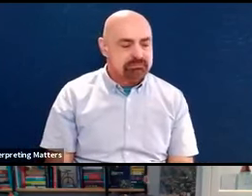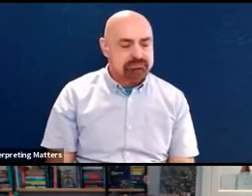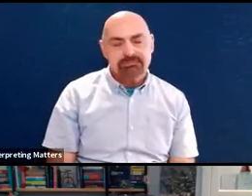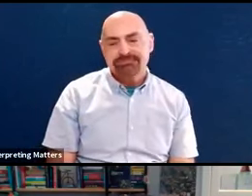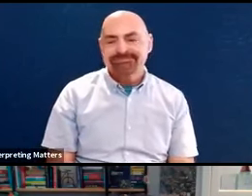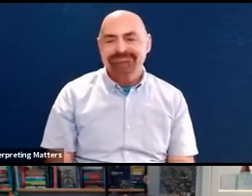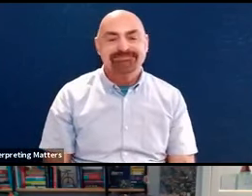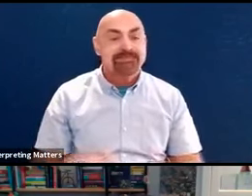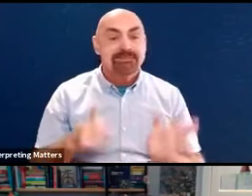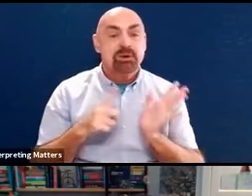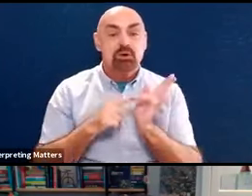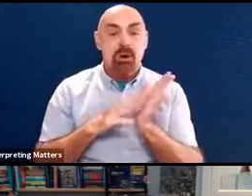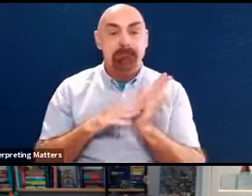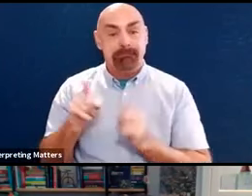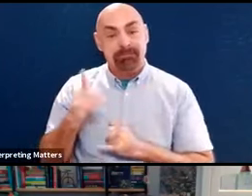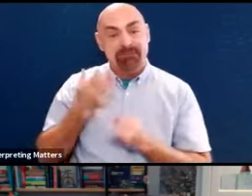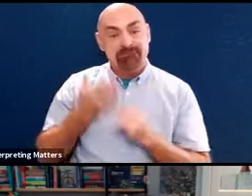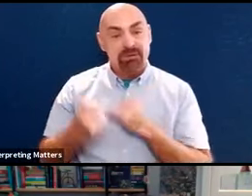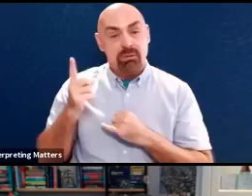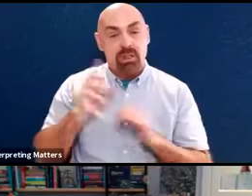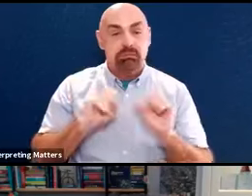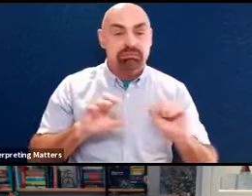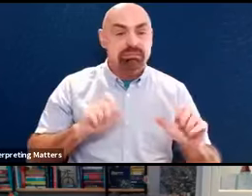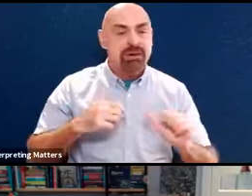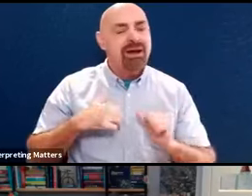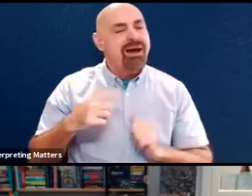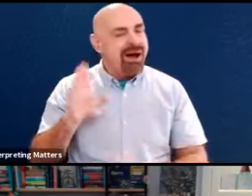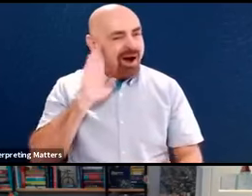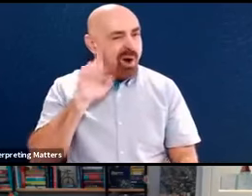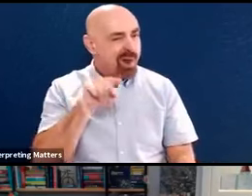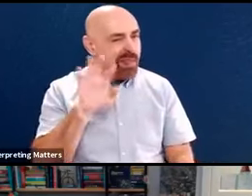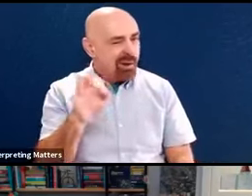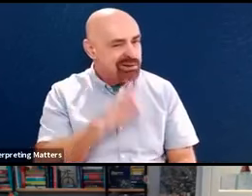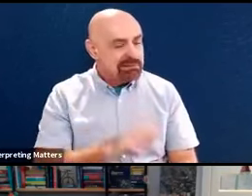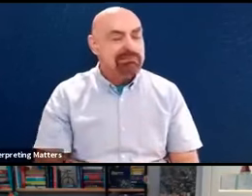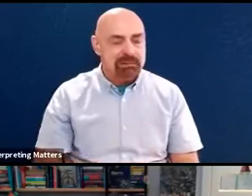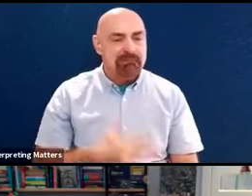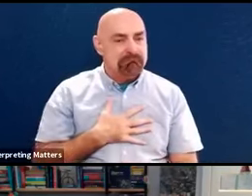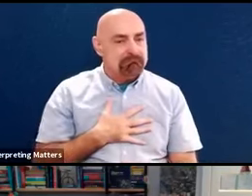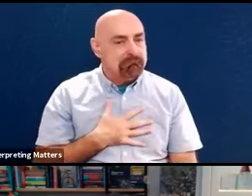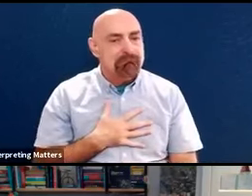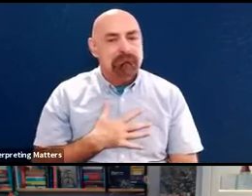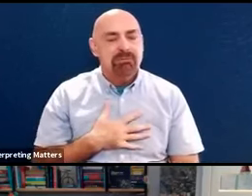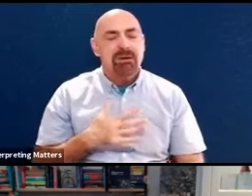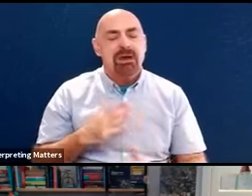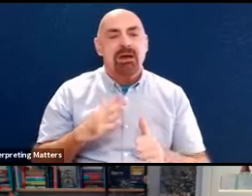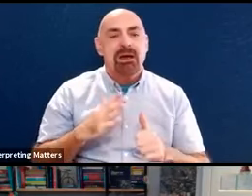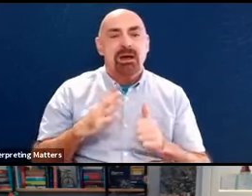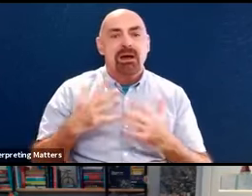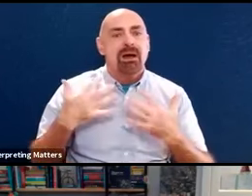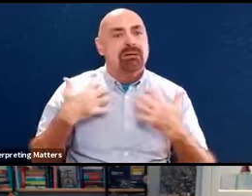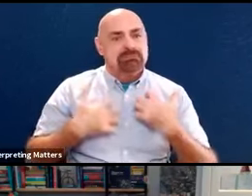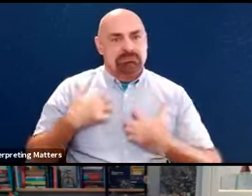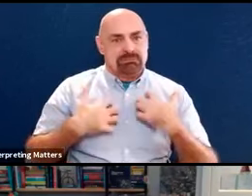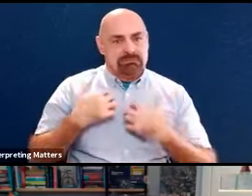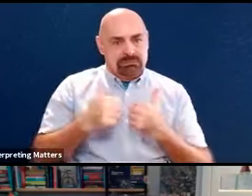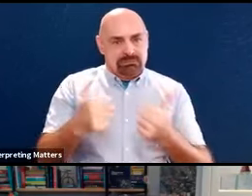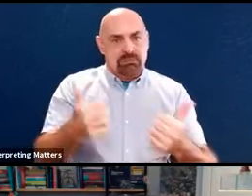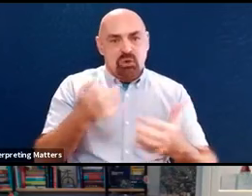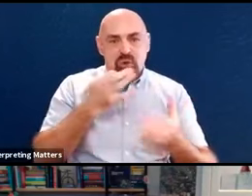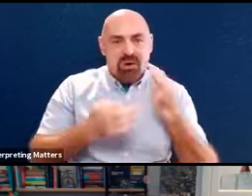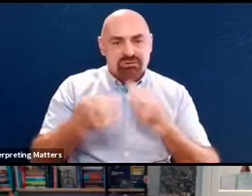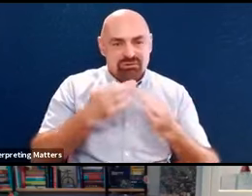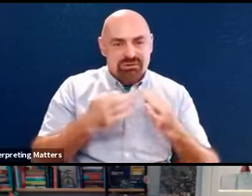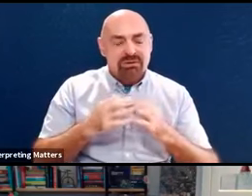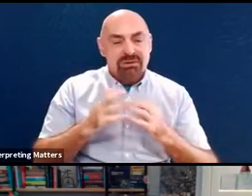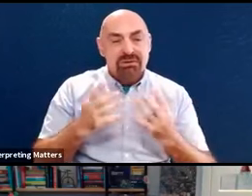Thank you. Tom, any final comments? Yeah, I mean, when I hear that question, one of the things, it's very stimulating, obviously, and there's a lot of different ways that we